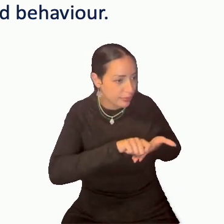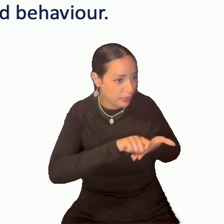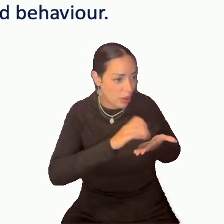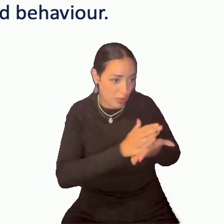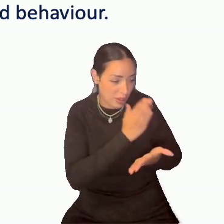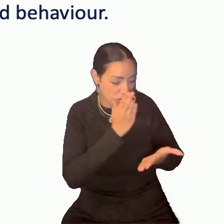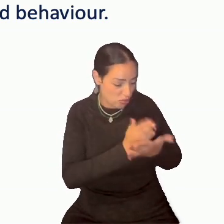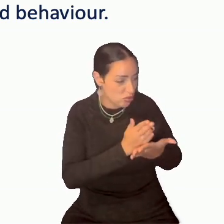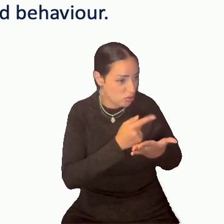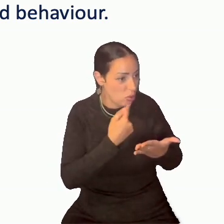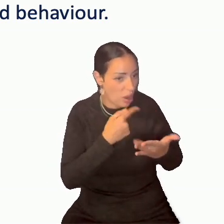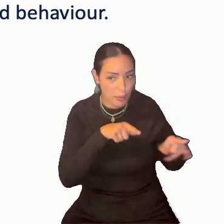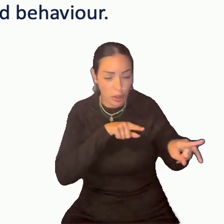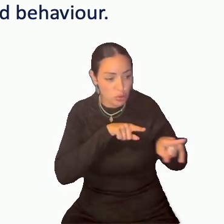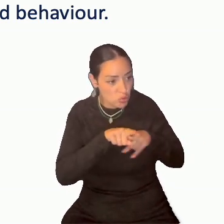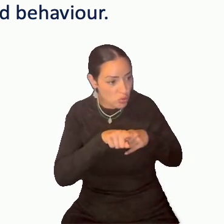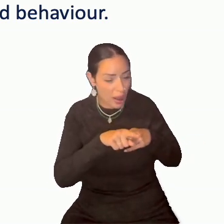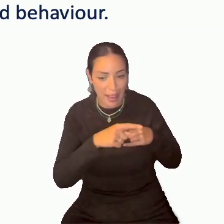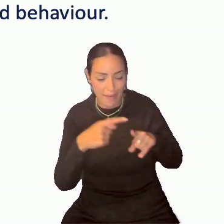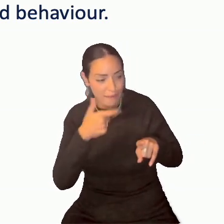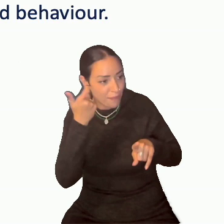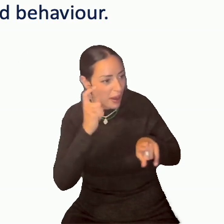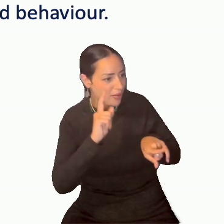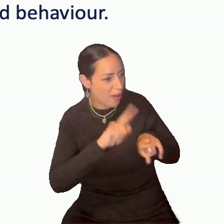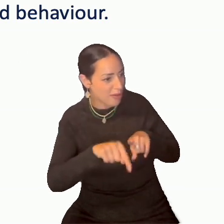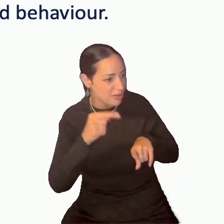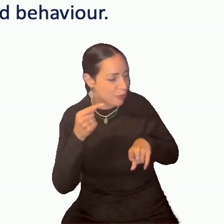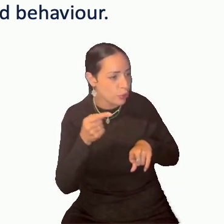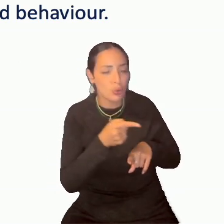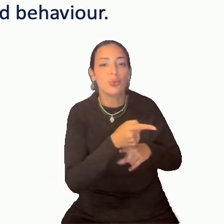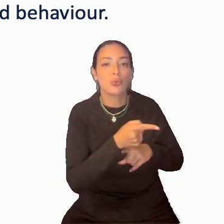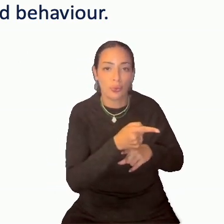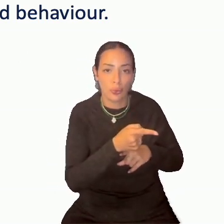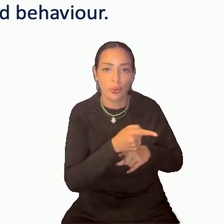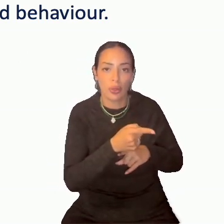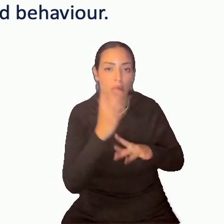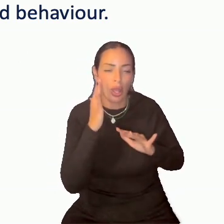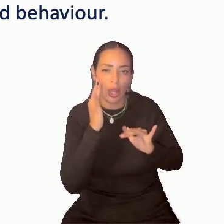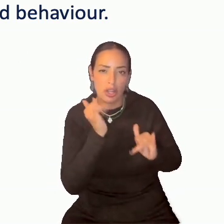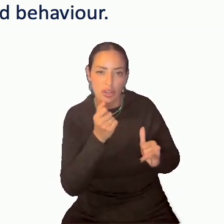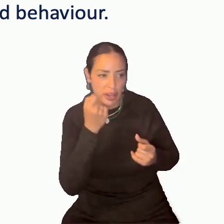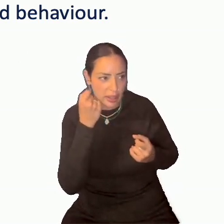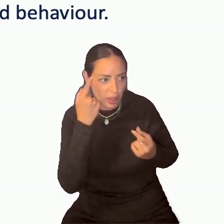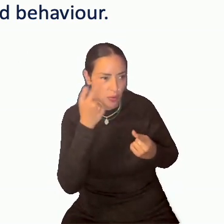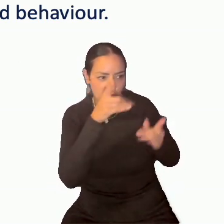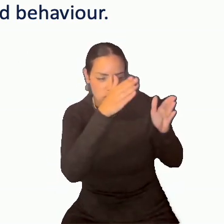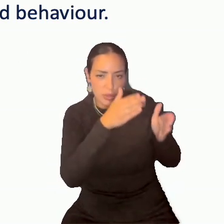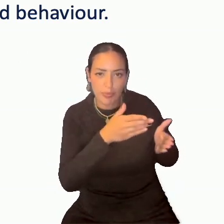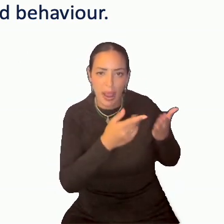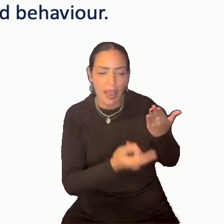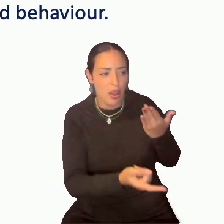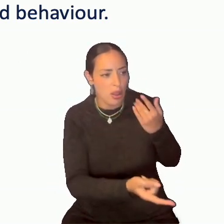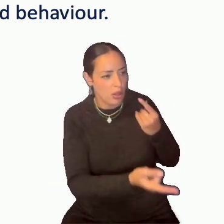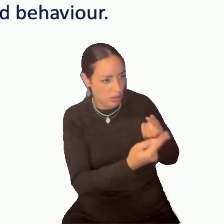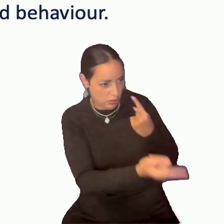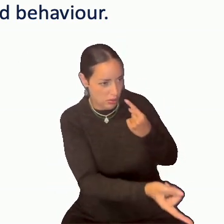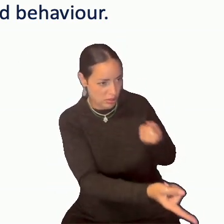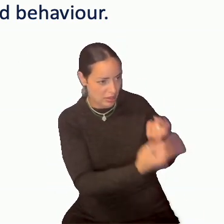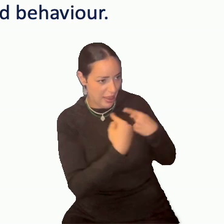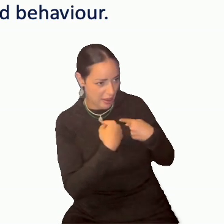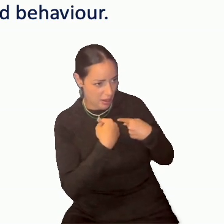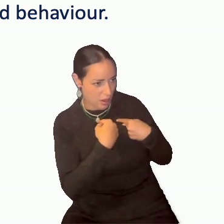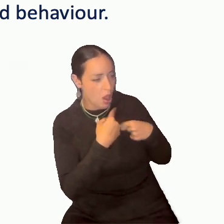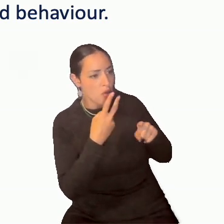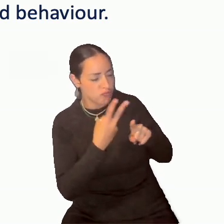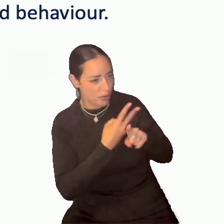assuring them that you intend to take some form of action. Checking that you have understood someone by reflecting back what they've said and giving